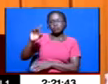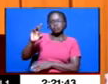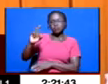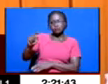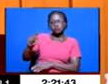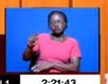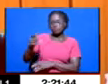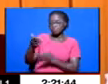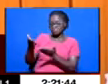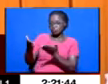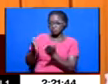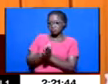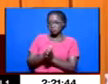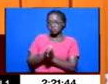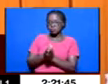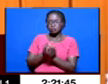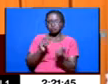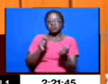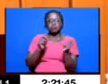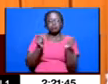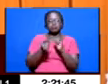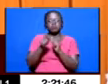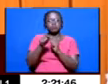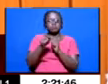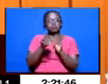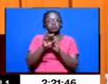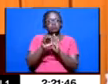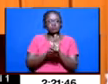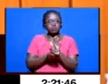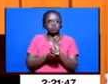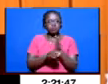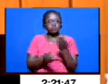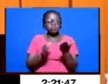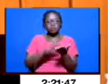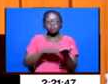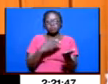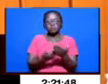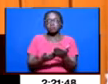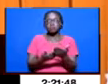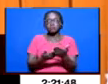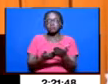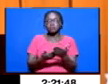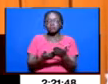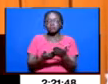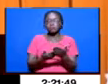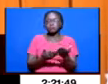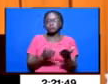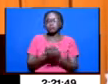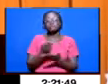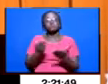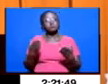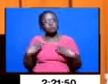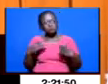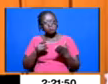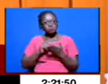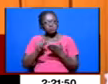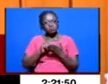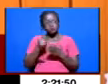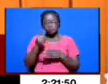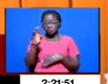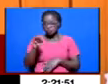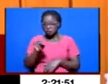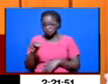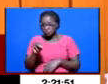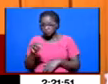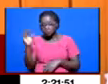an amendment to this constitution may be proposed by popular initiative signed by at least 1 million